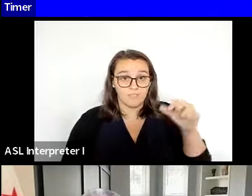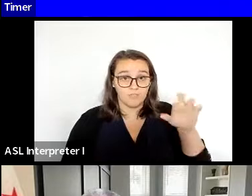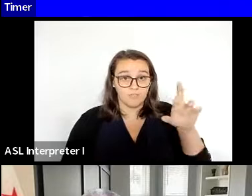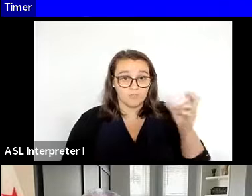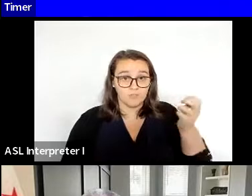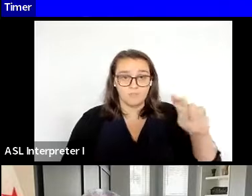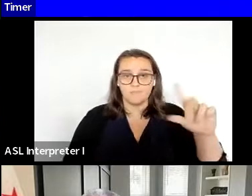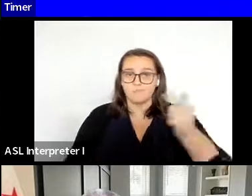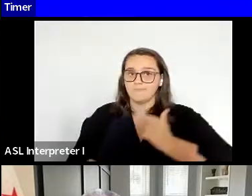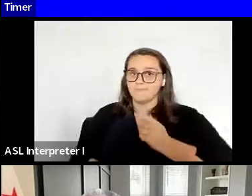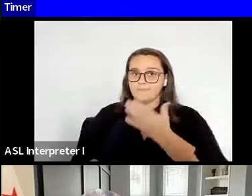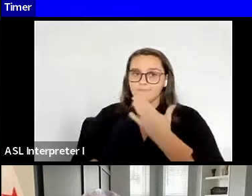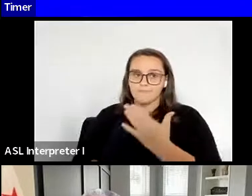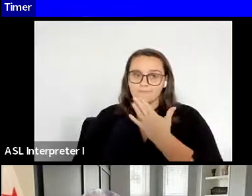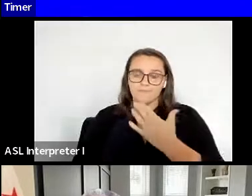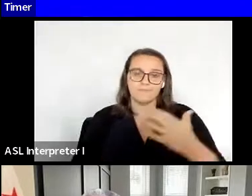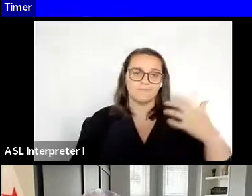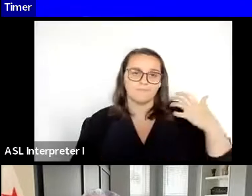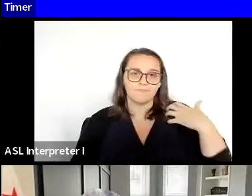Thank you, Mr. Chairman.